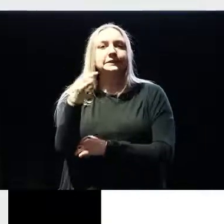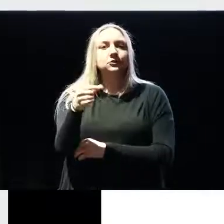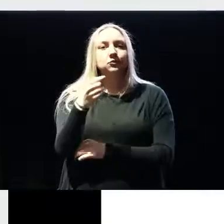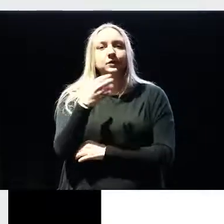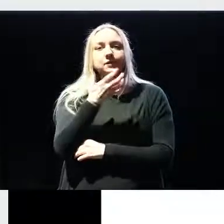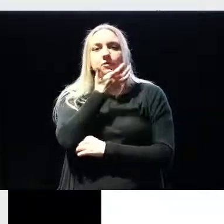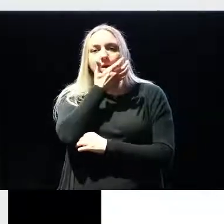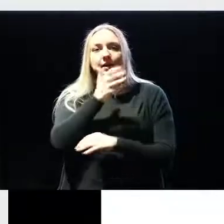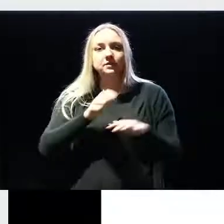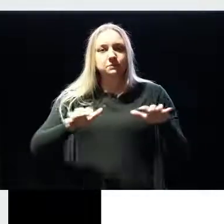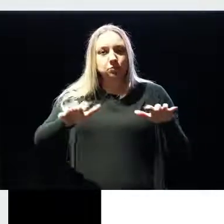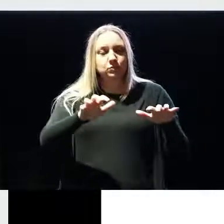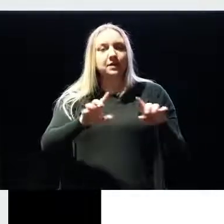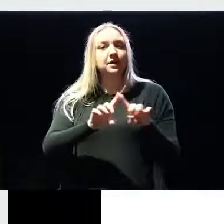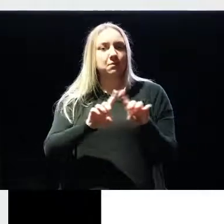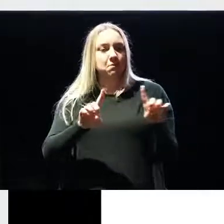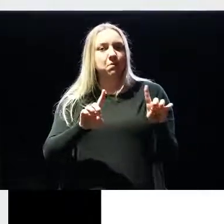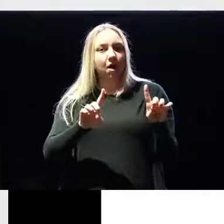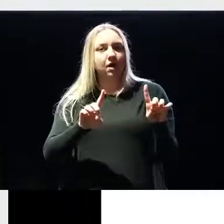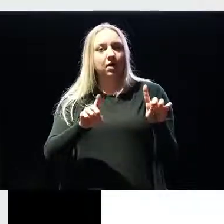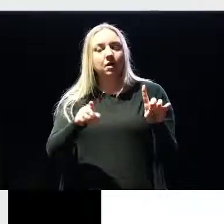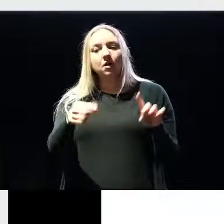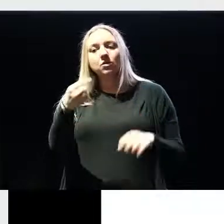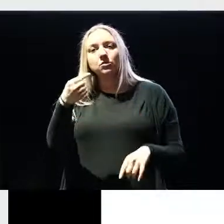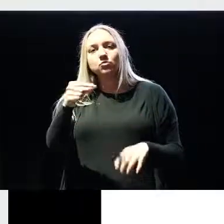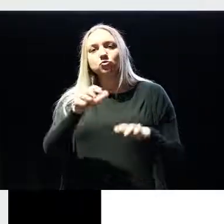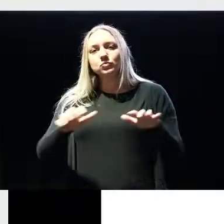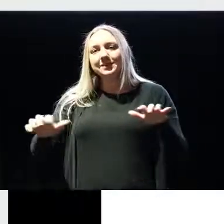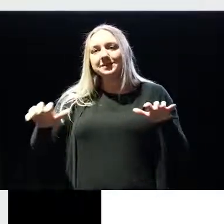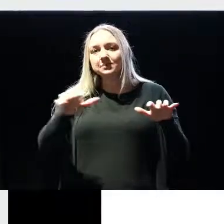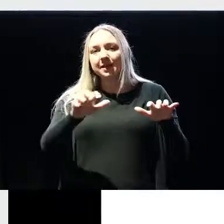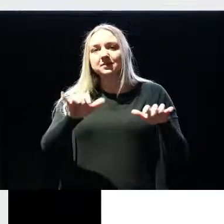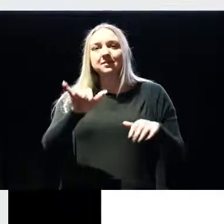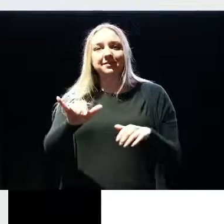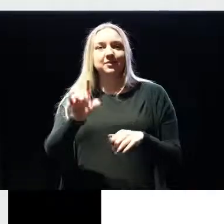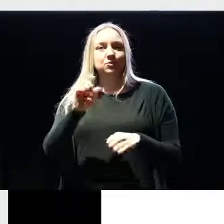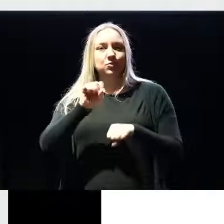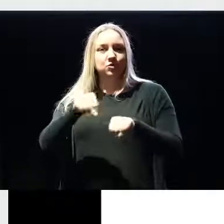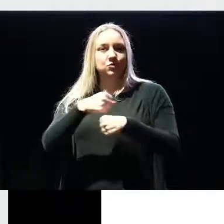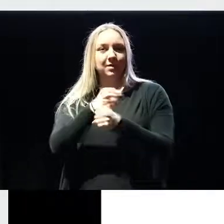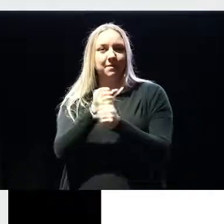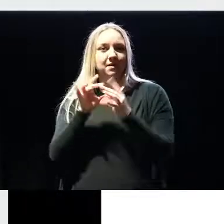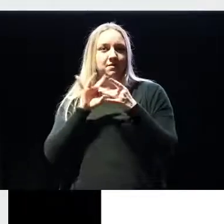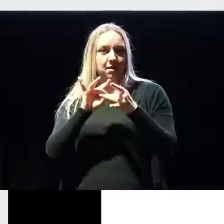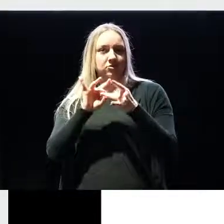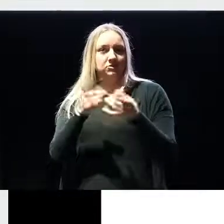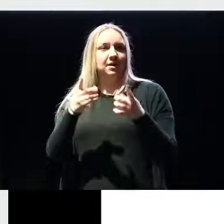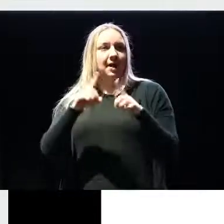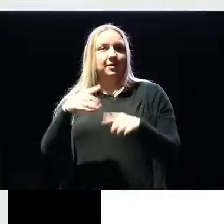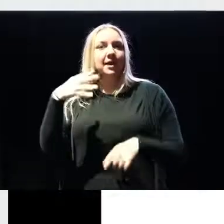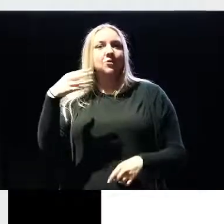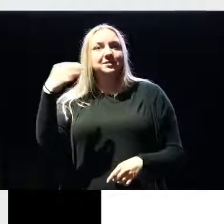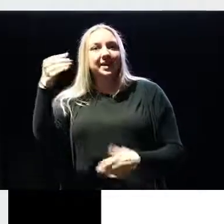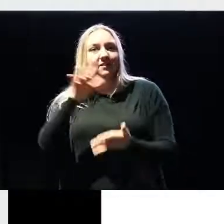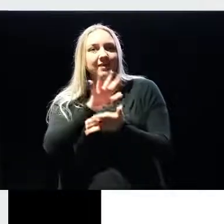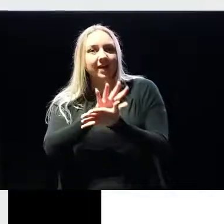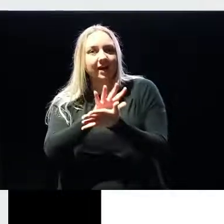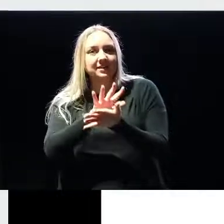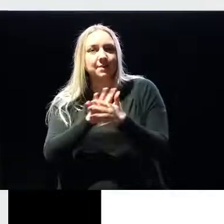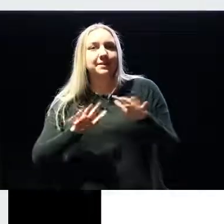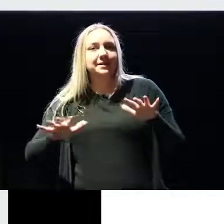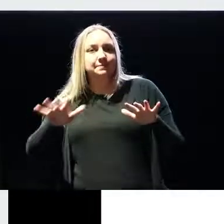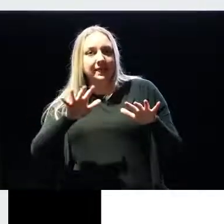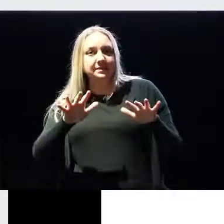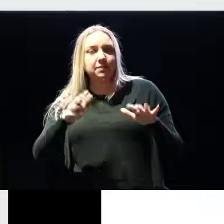green spaces are very much where the connections get made. They happen in the spaces in between